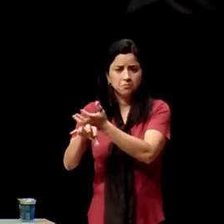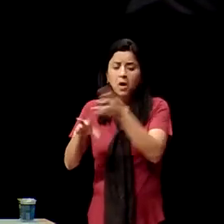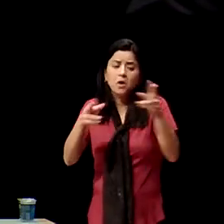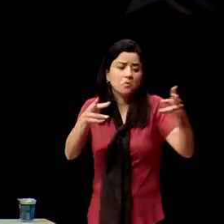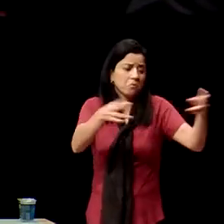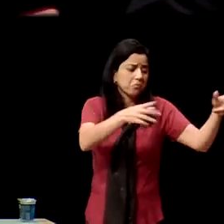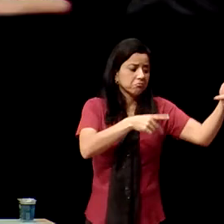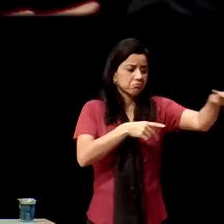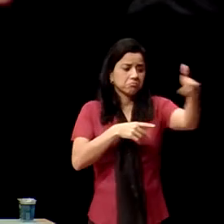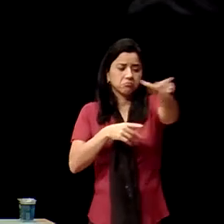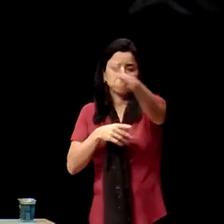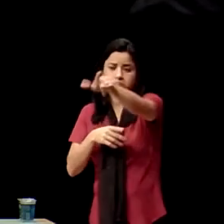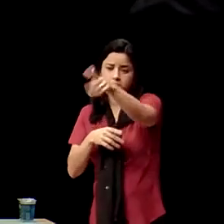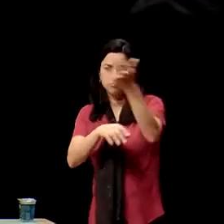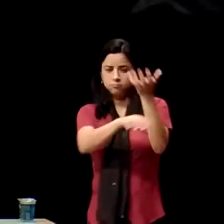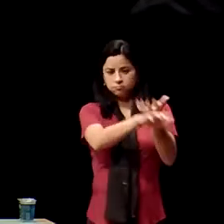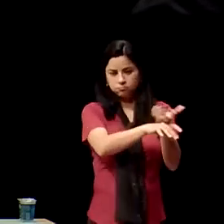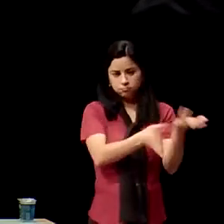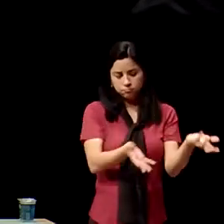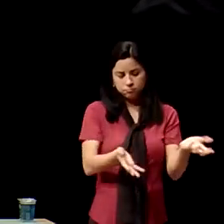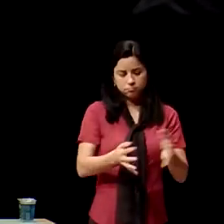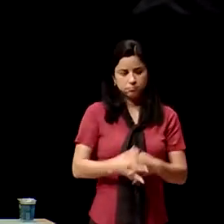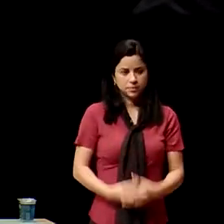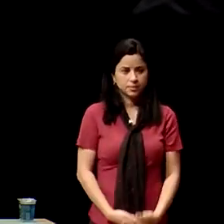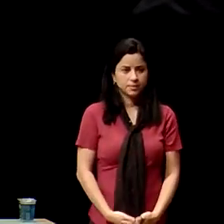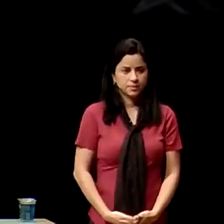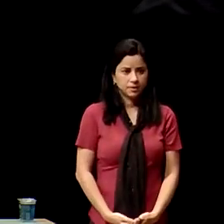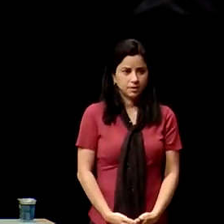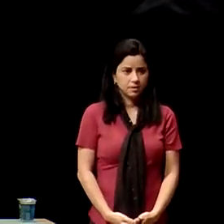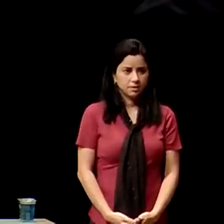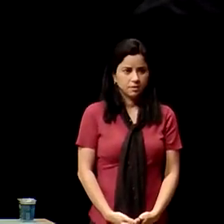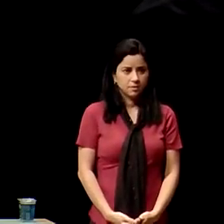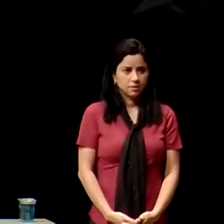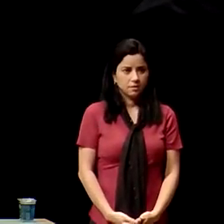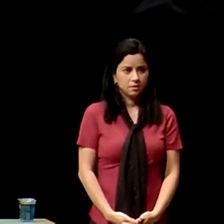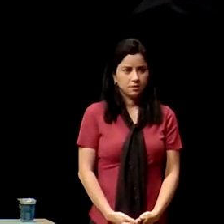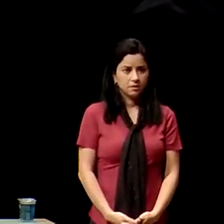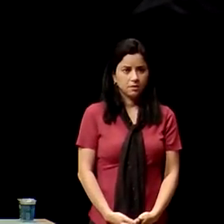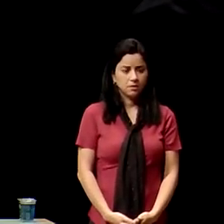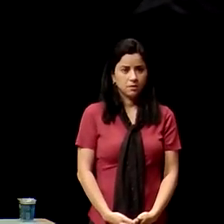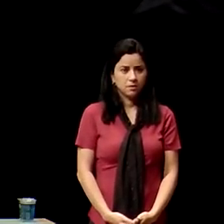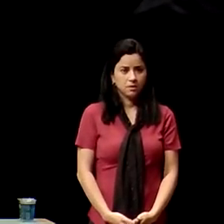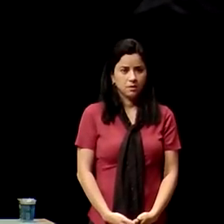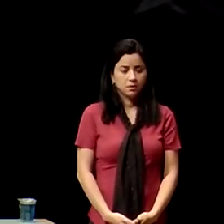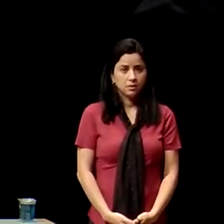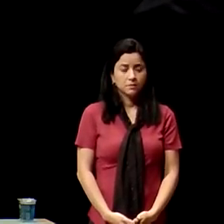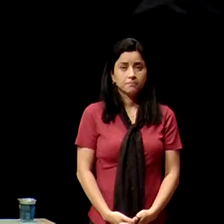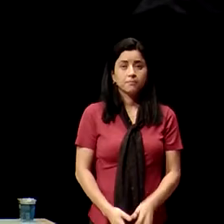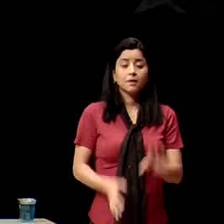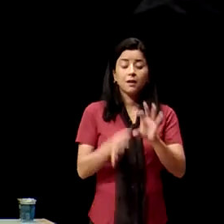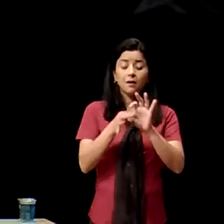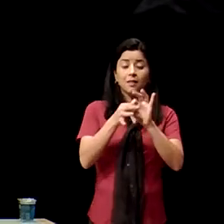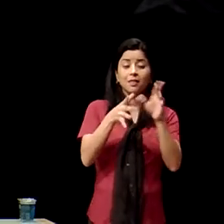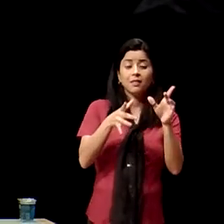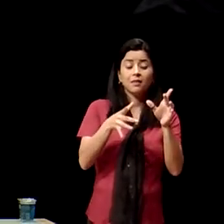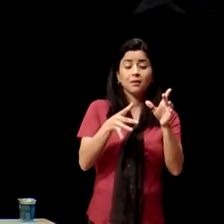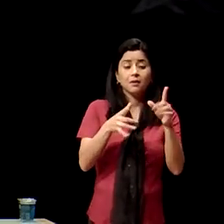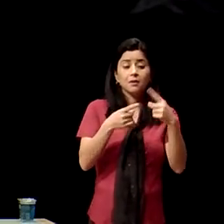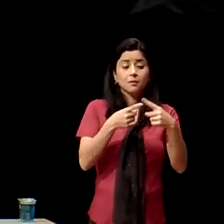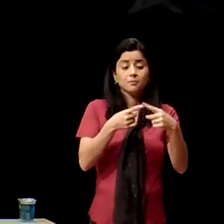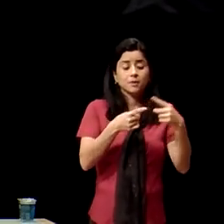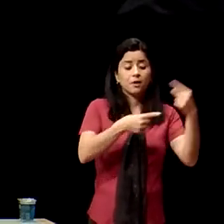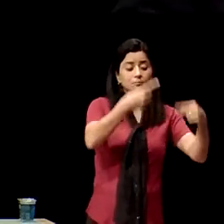as outras. Based on open and critical debate. Aberta para o debate e